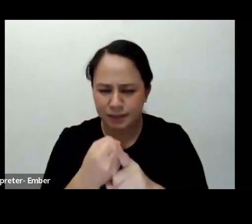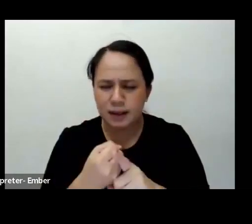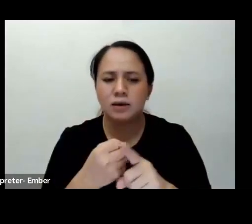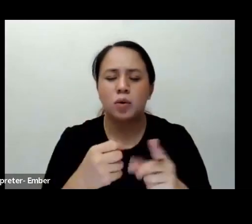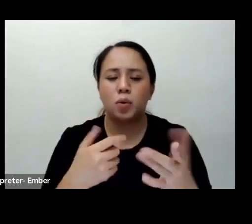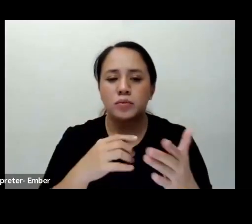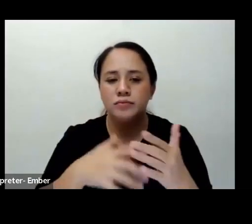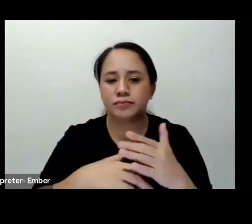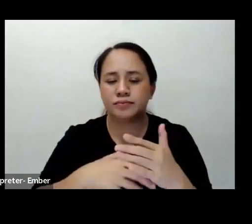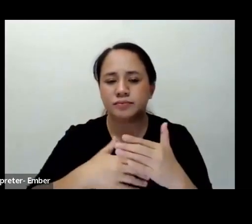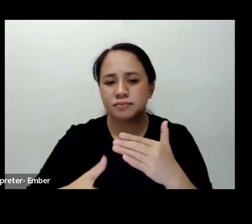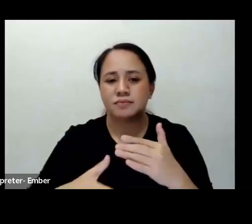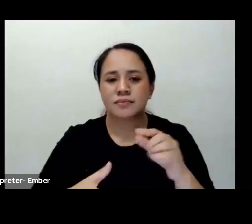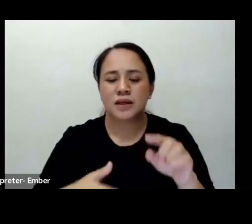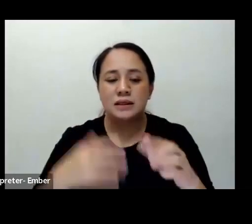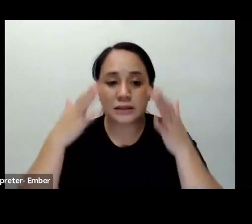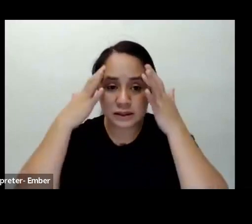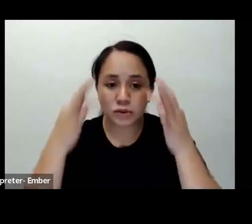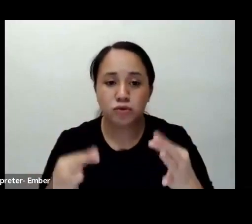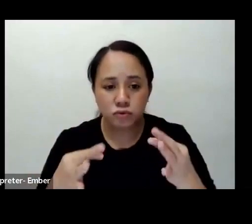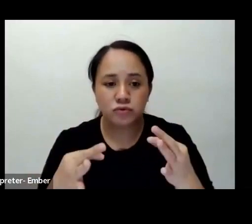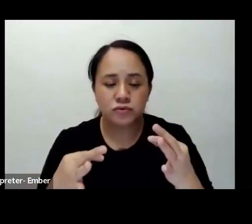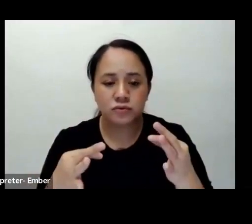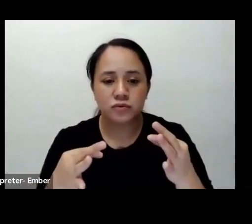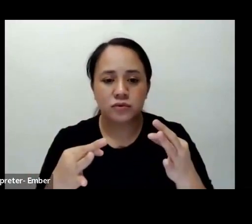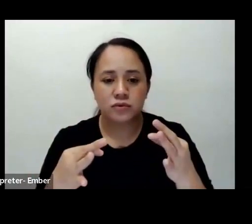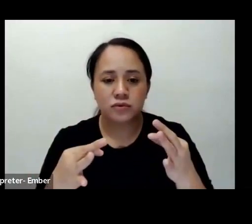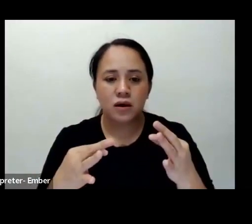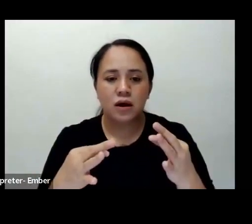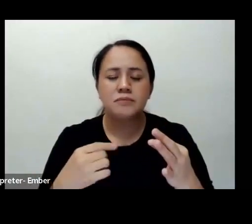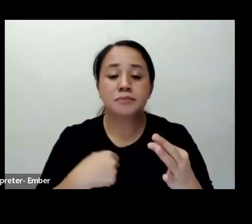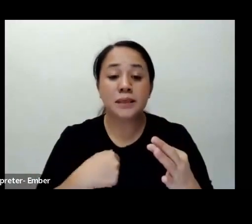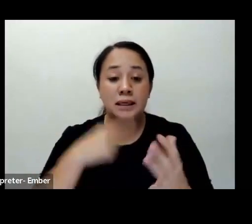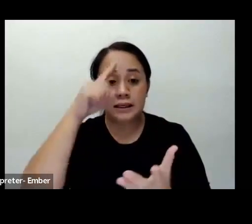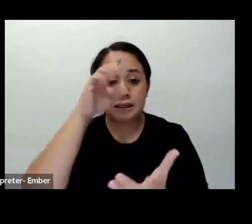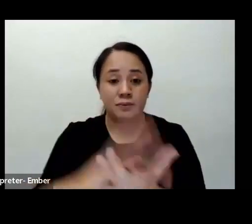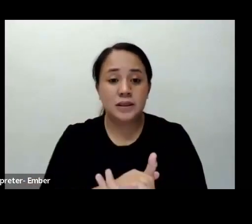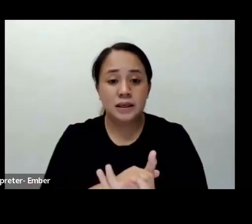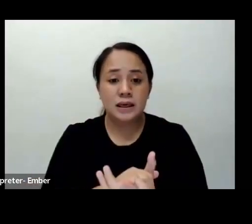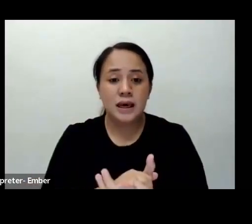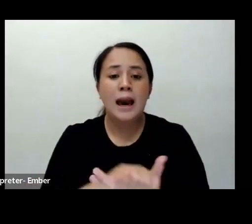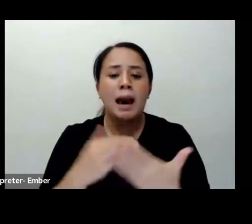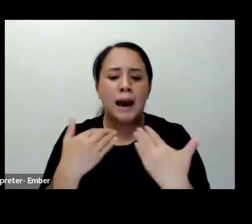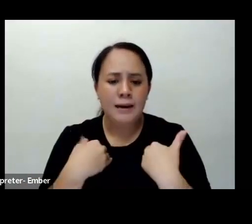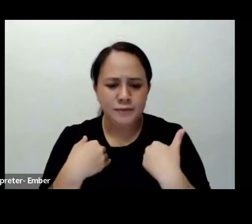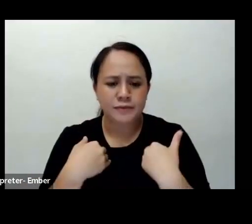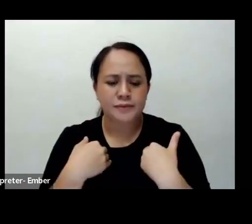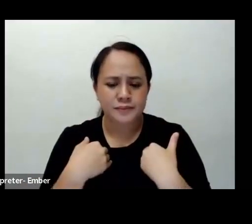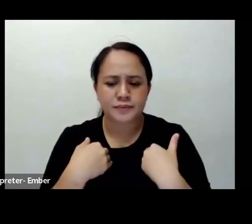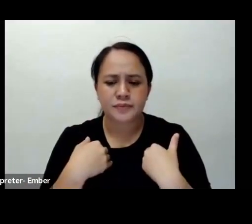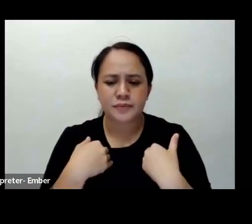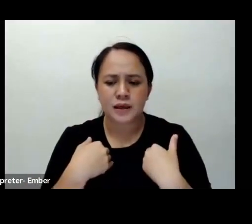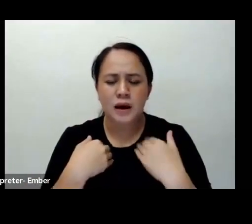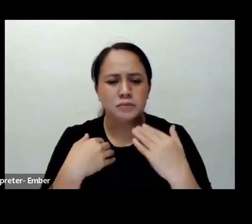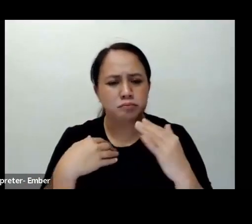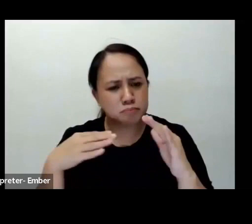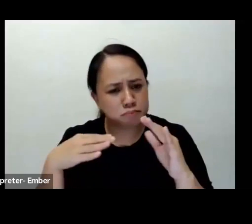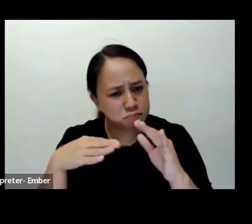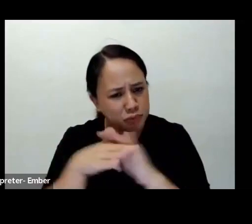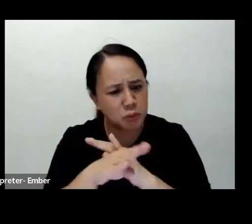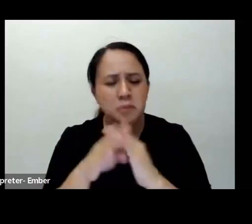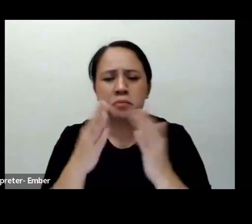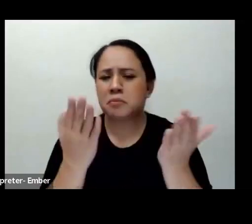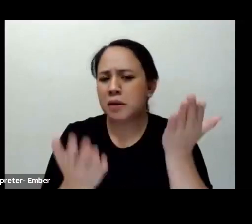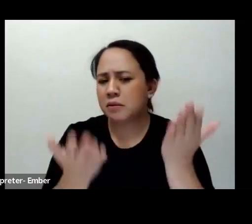fertility decisions. So I believe there will be a rebound, but probably